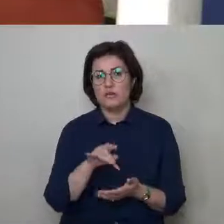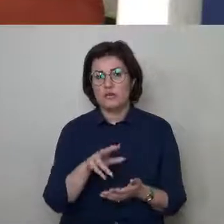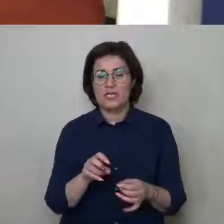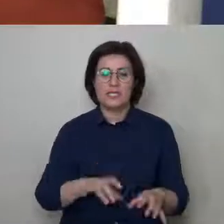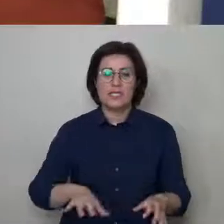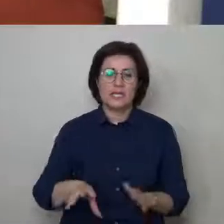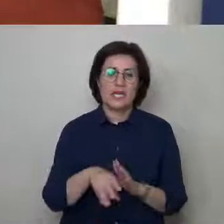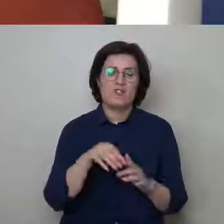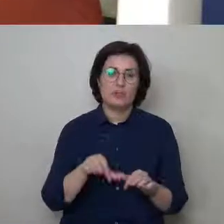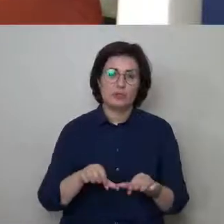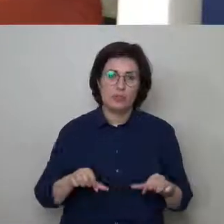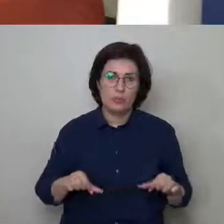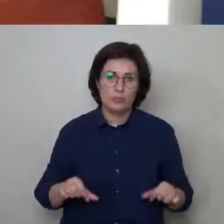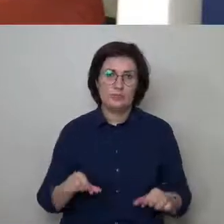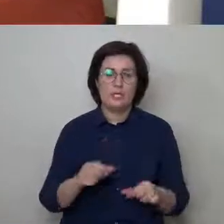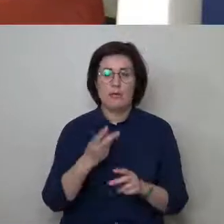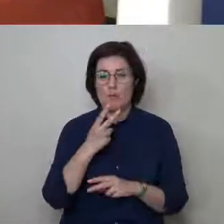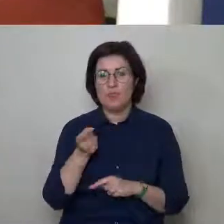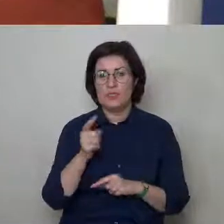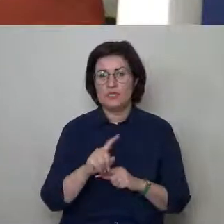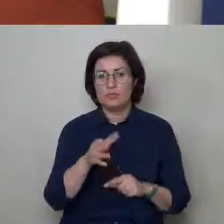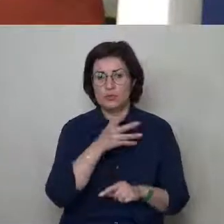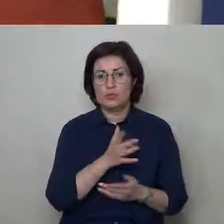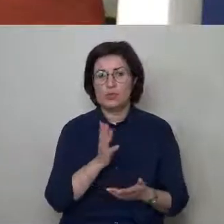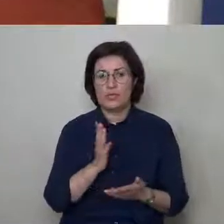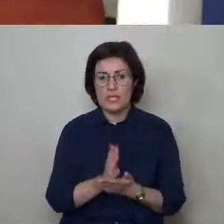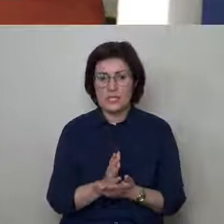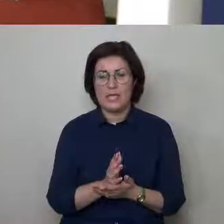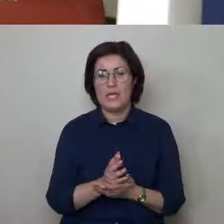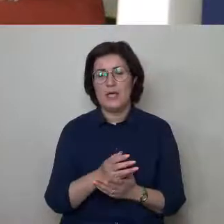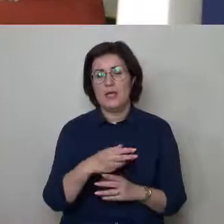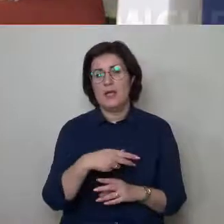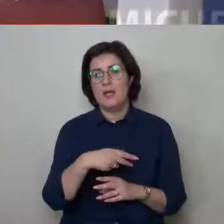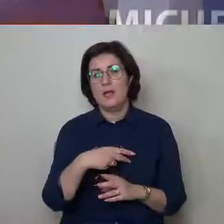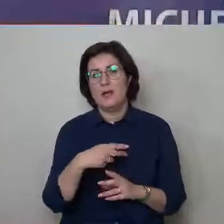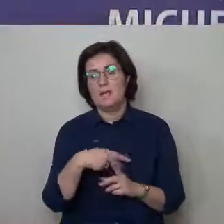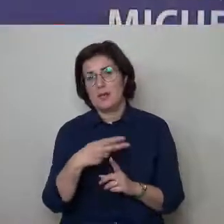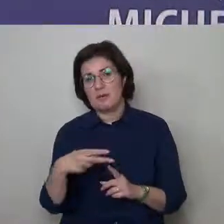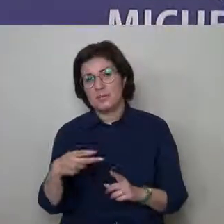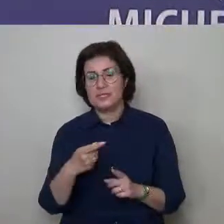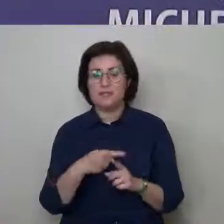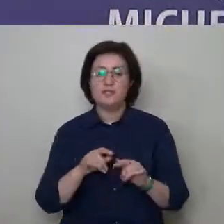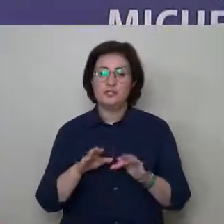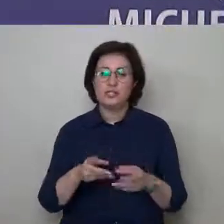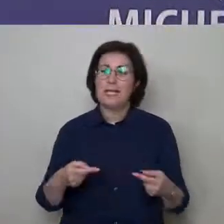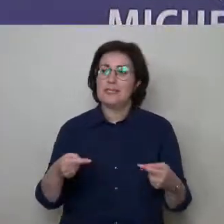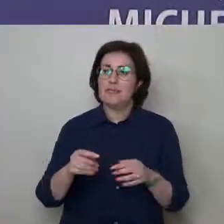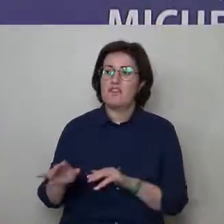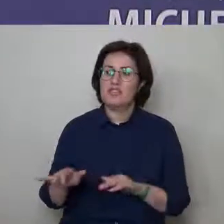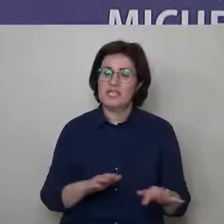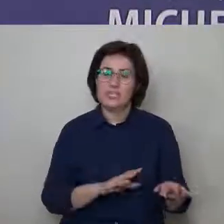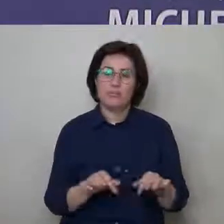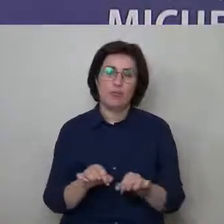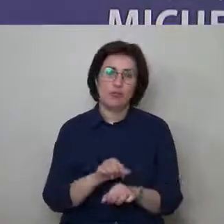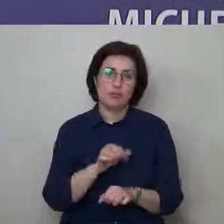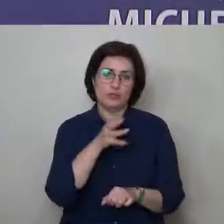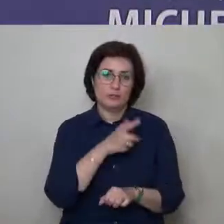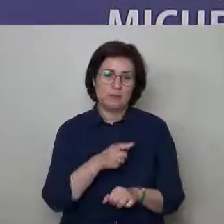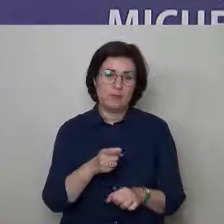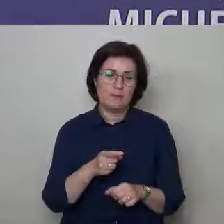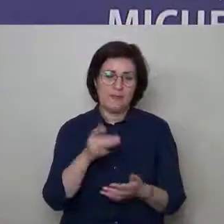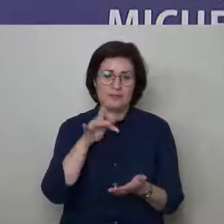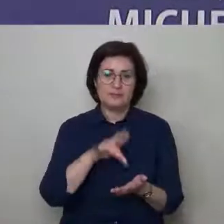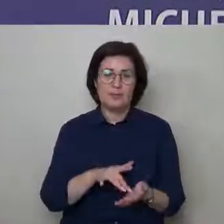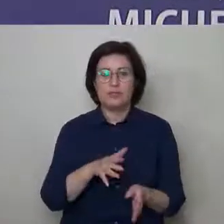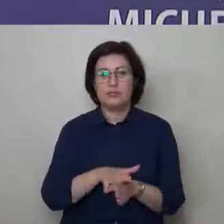some practice when it, in fact, forced the TEC, although the period of time is preclusive, but it had